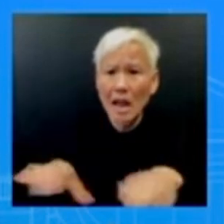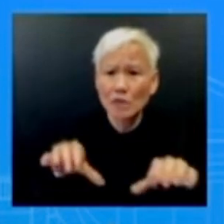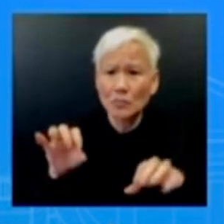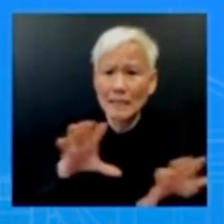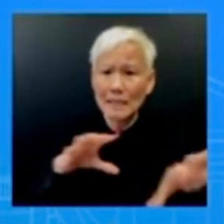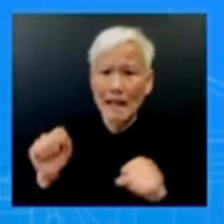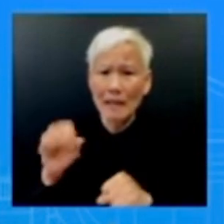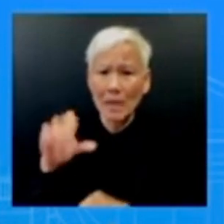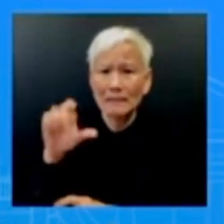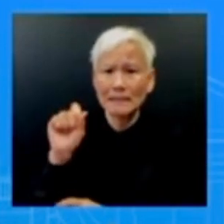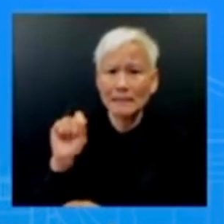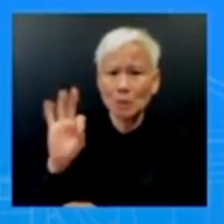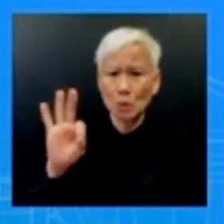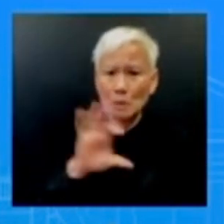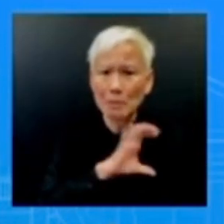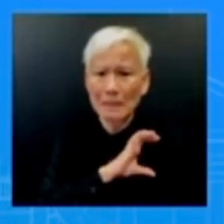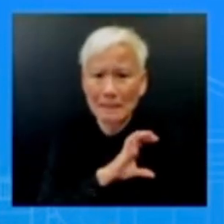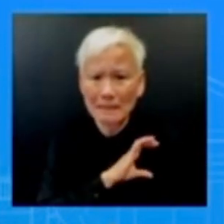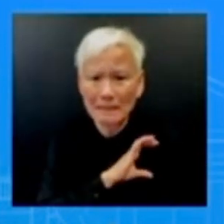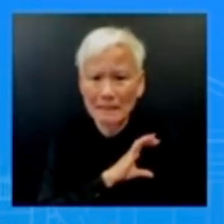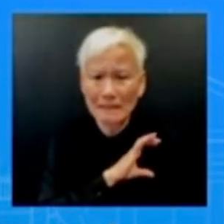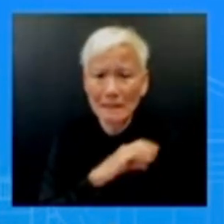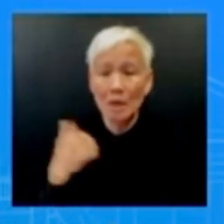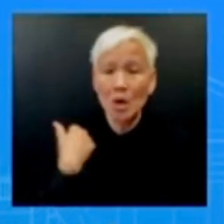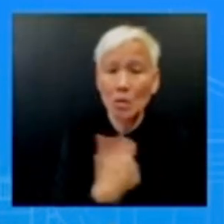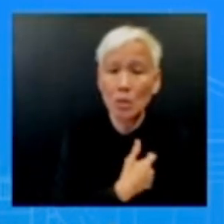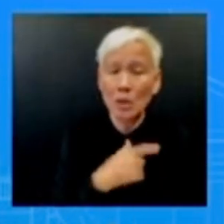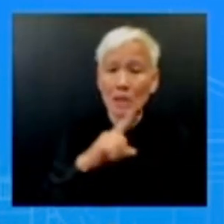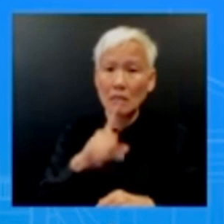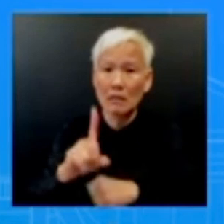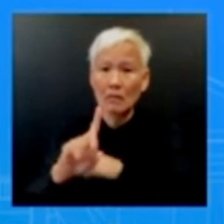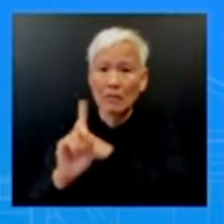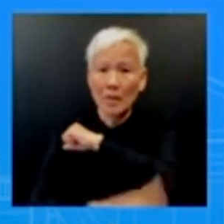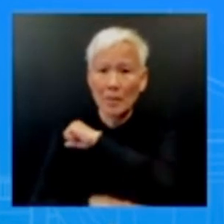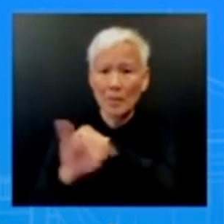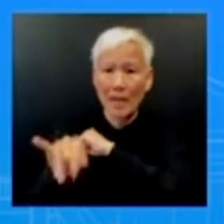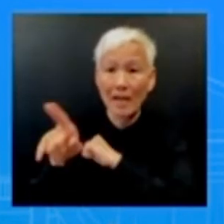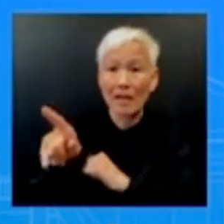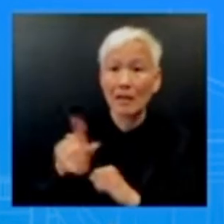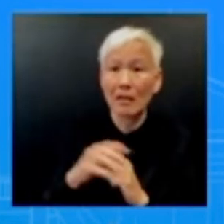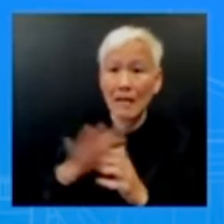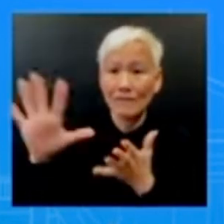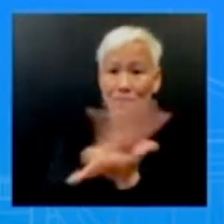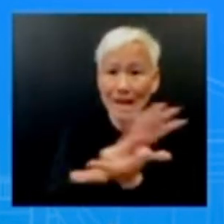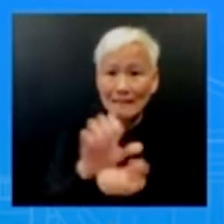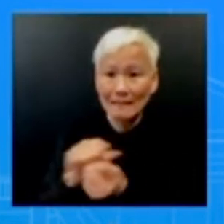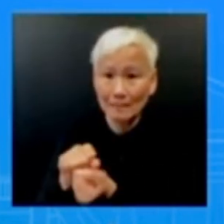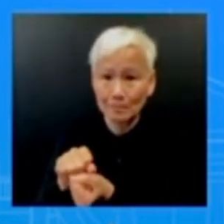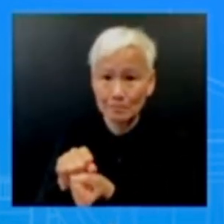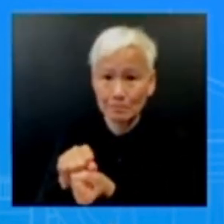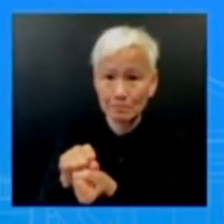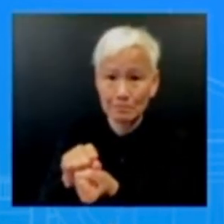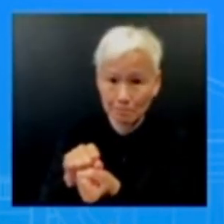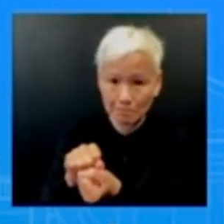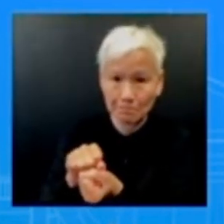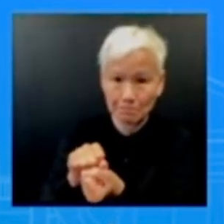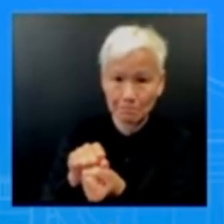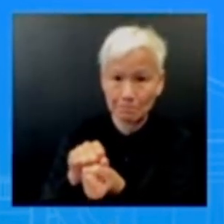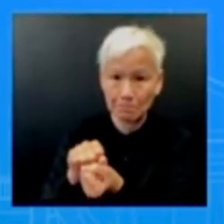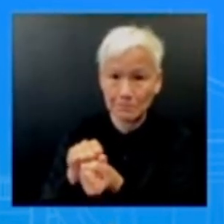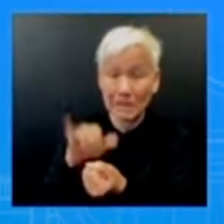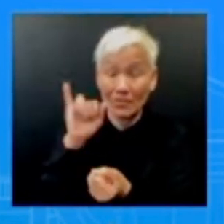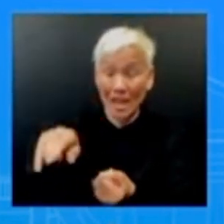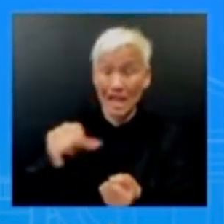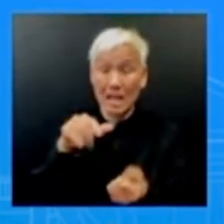We certainly condemn that vandalism. It's just absolutely unacceptable. The State